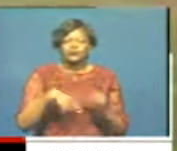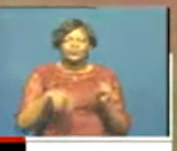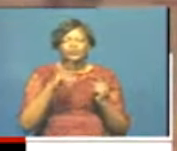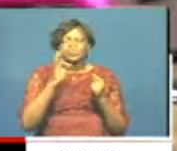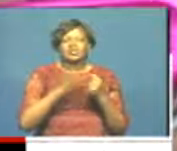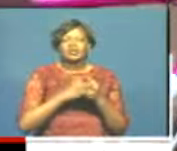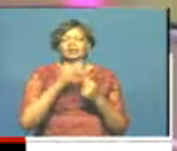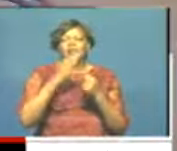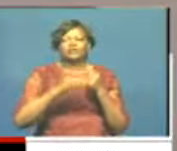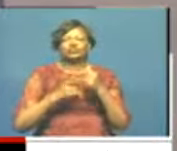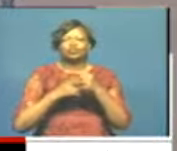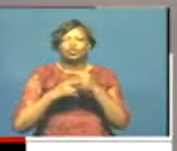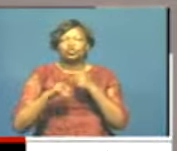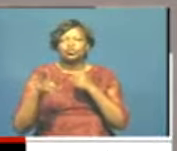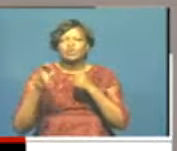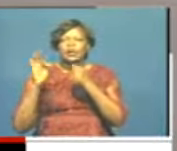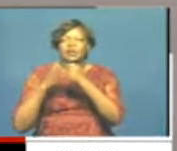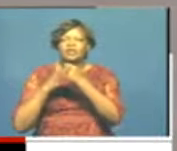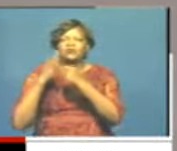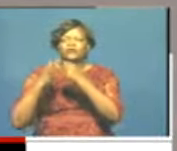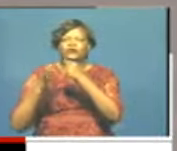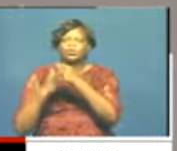July to the 8th of August, and